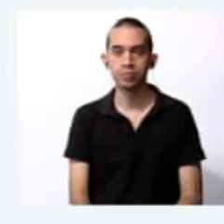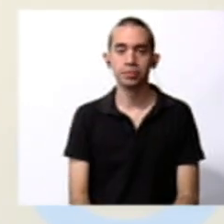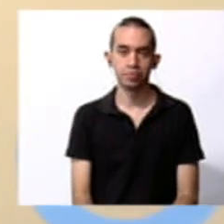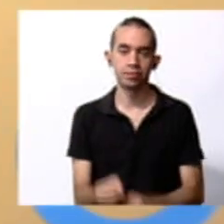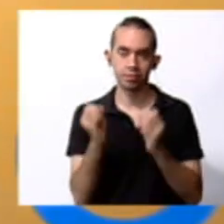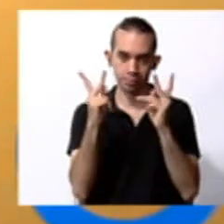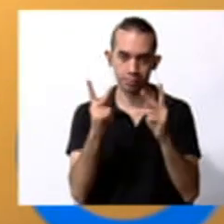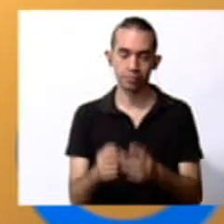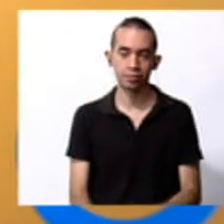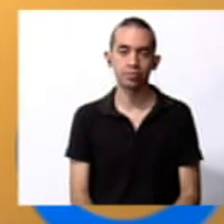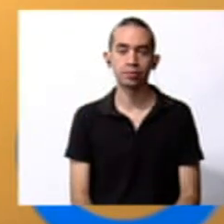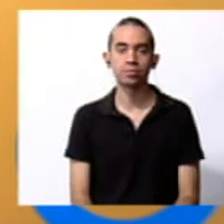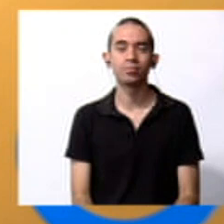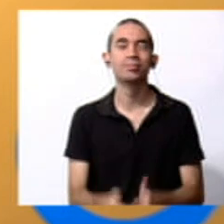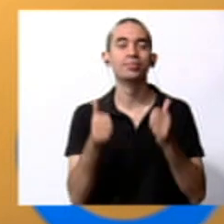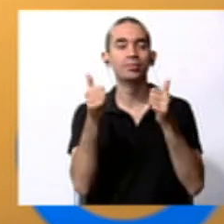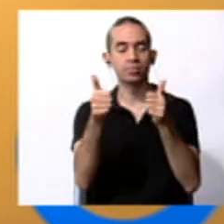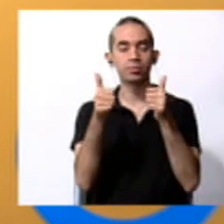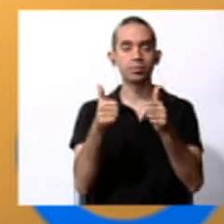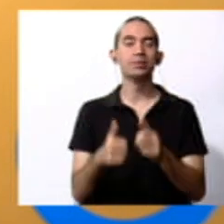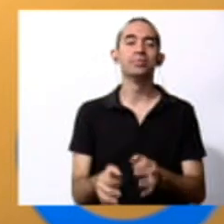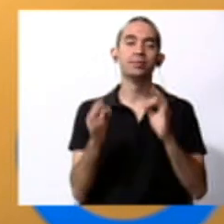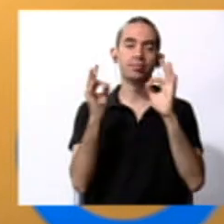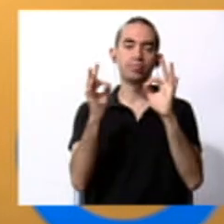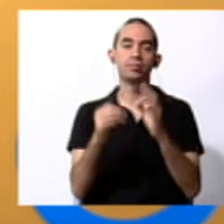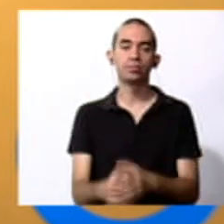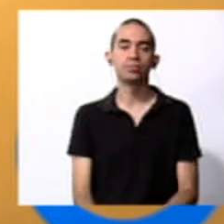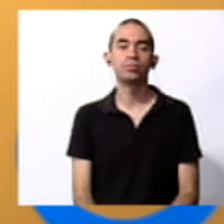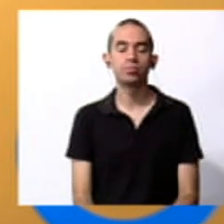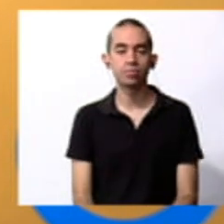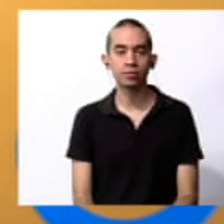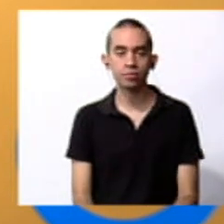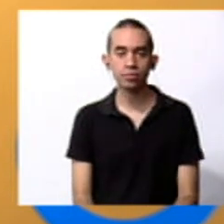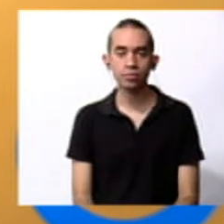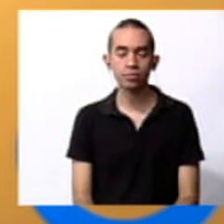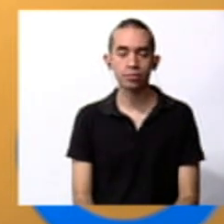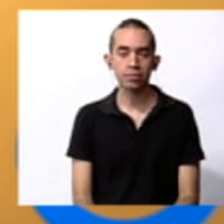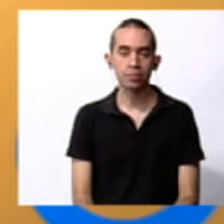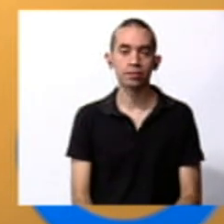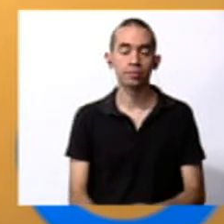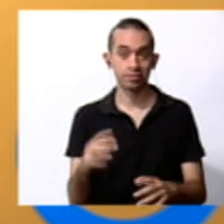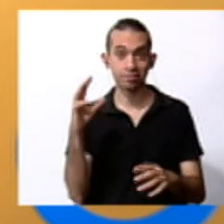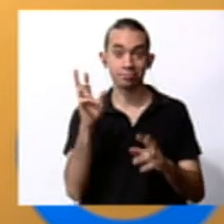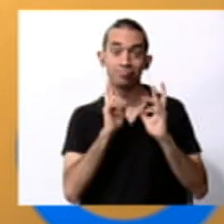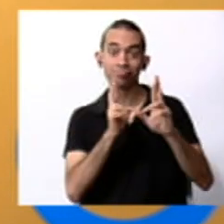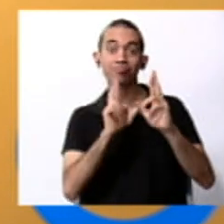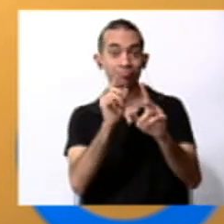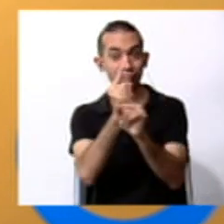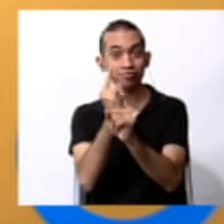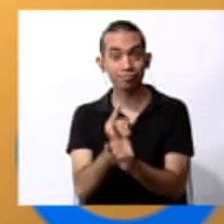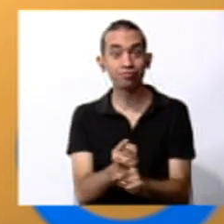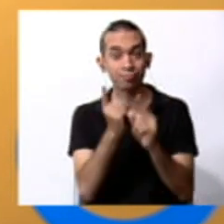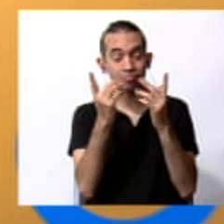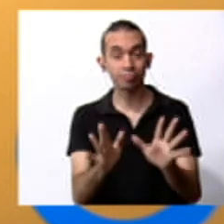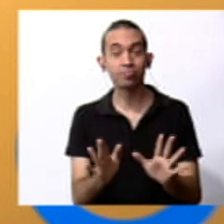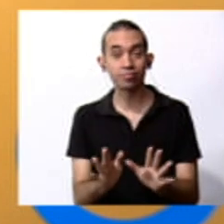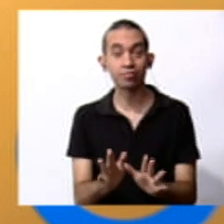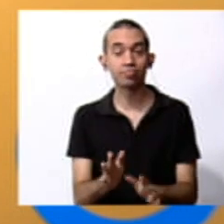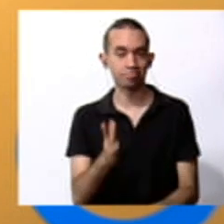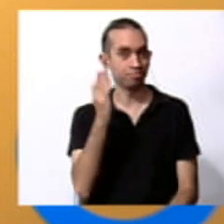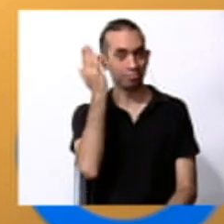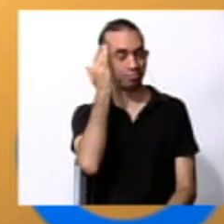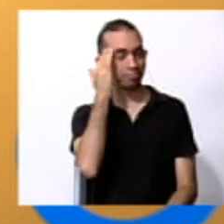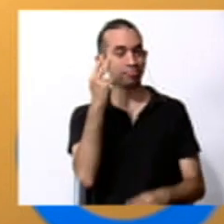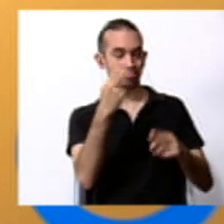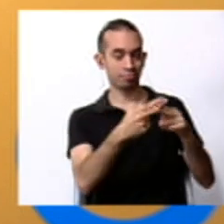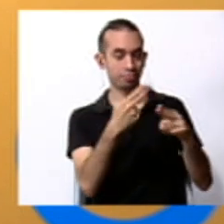Okay, nice job. Very good. Did you get all the answers at home? Did you know the